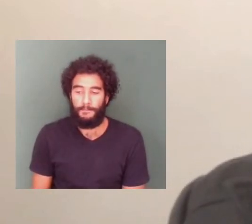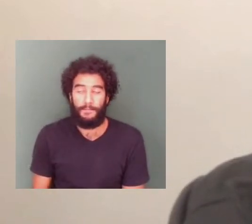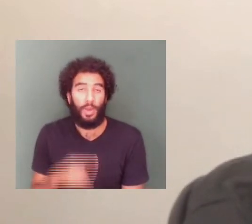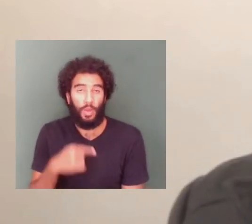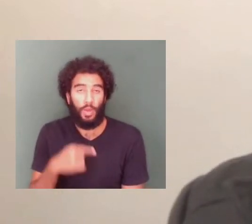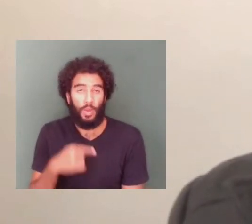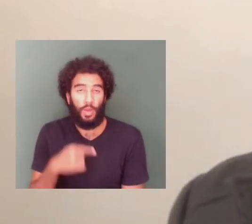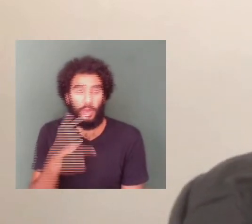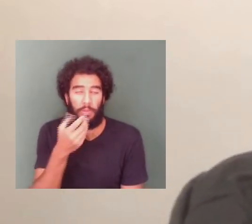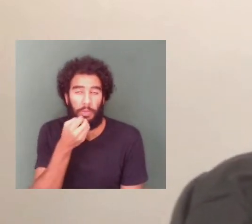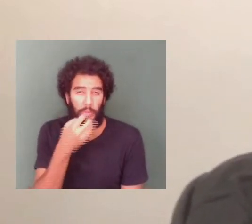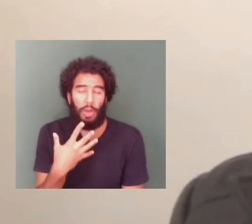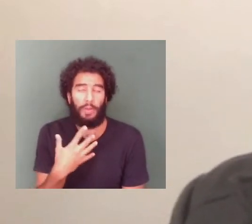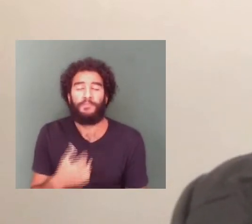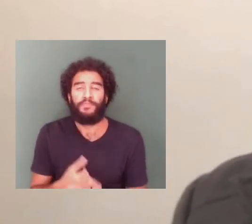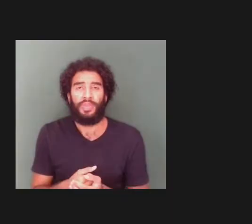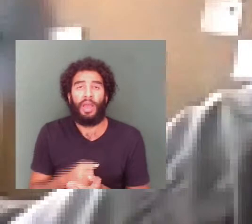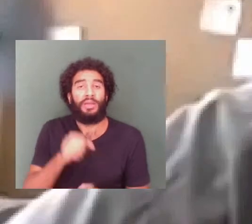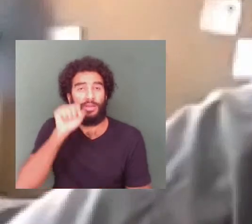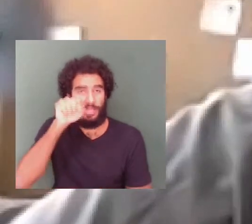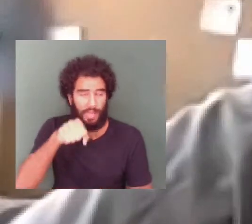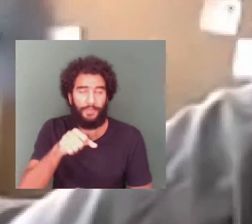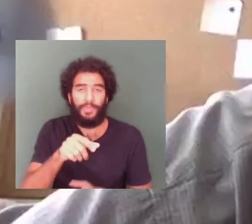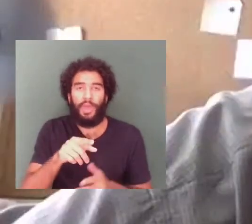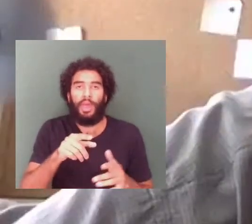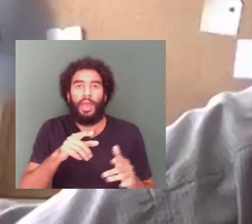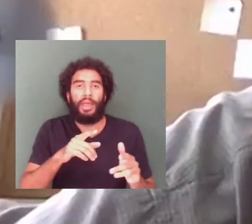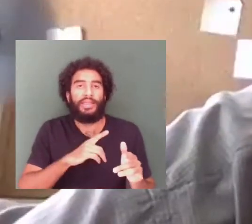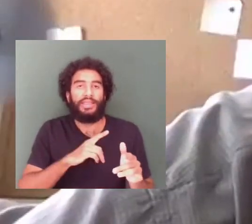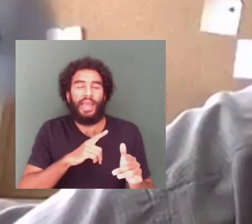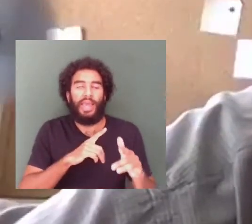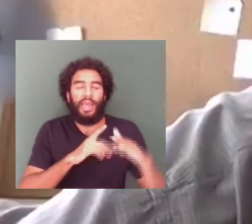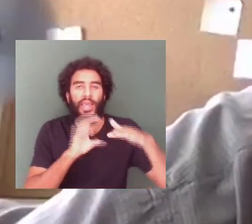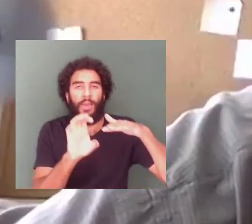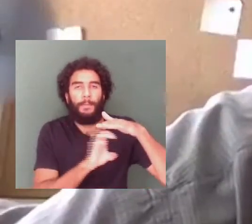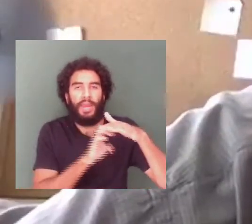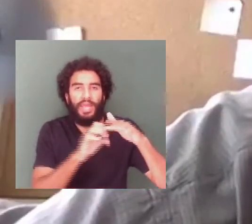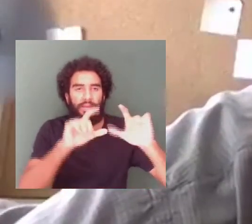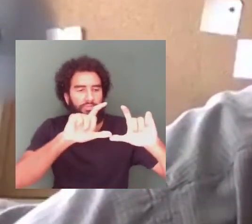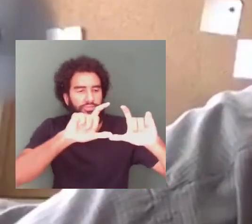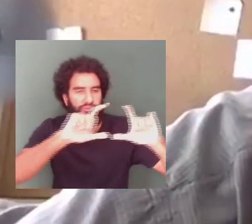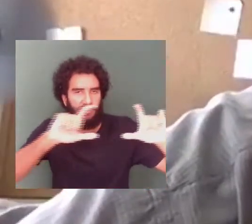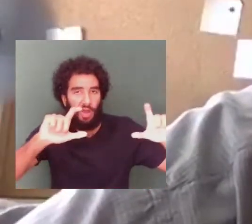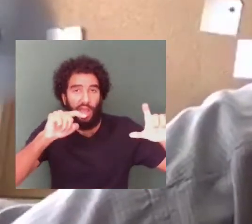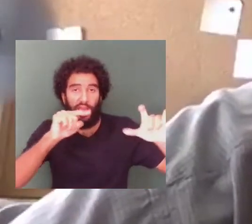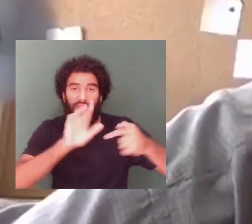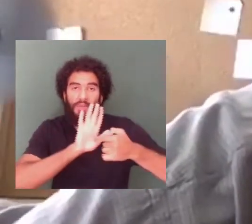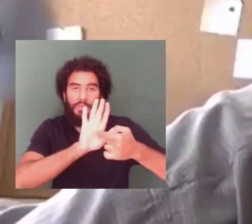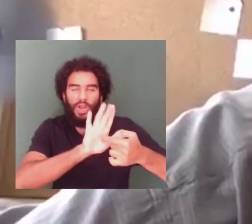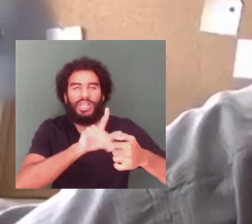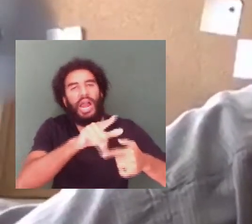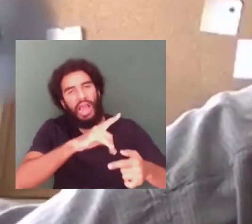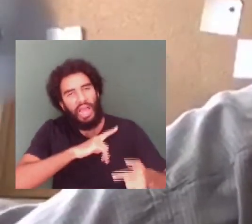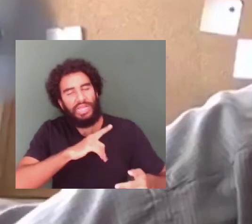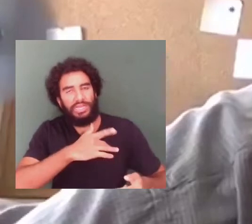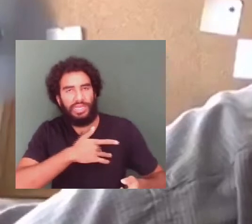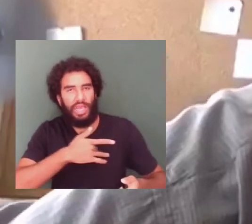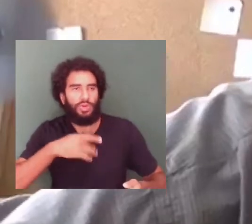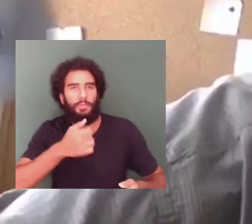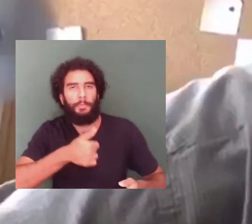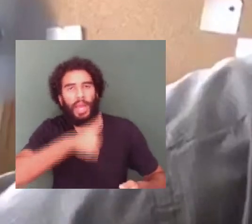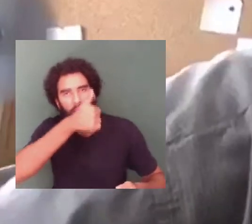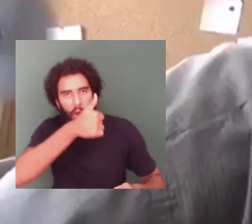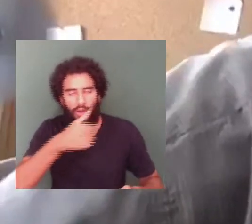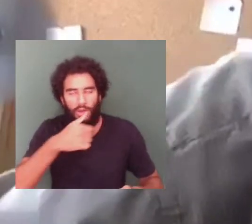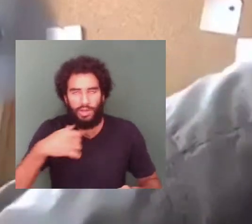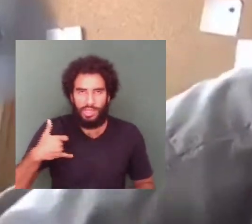That's a great question. And yes, it is forbidden to make health statements in the labels of products